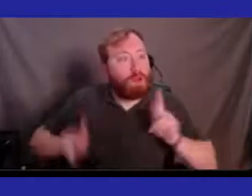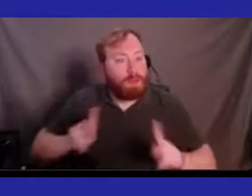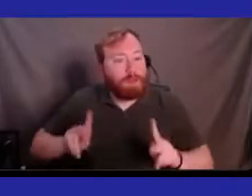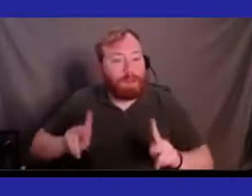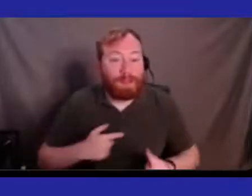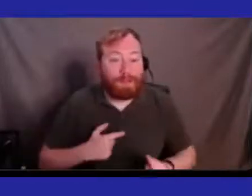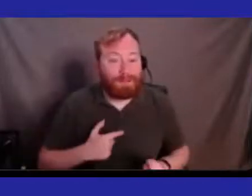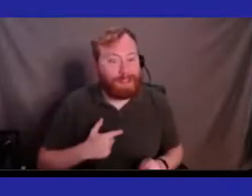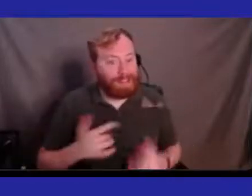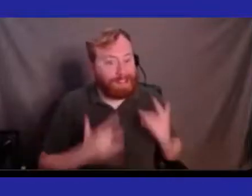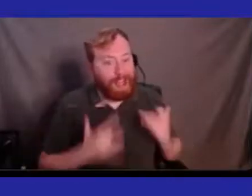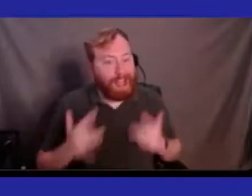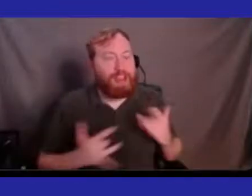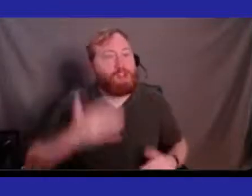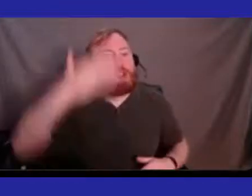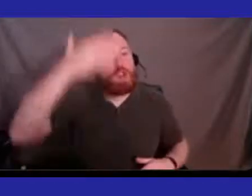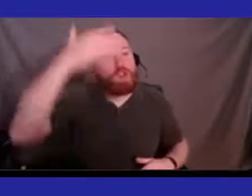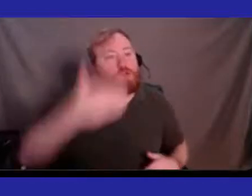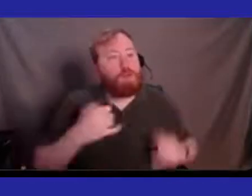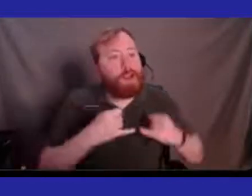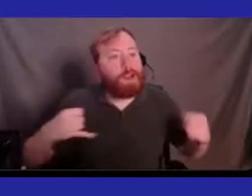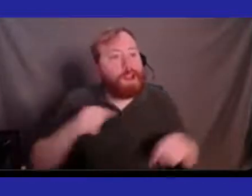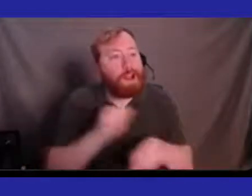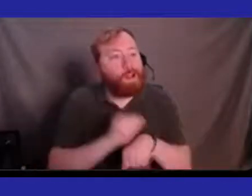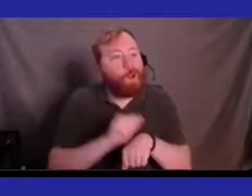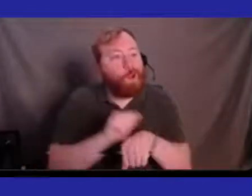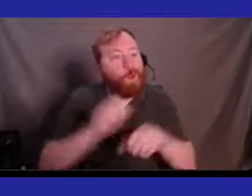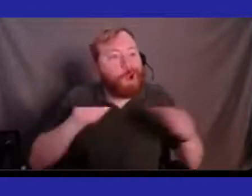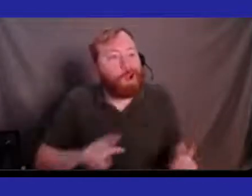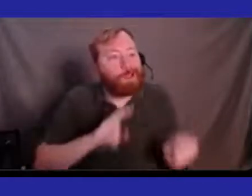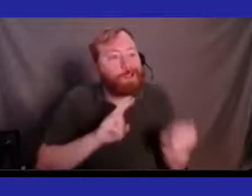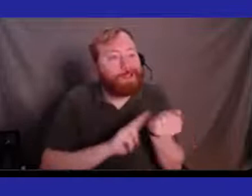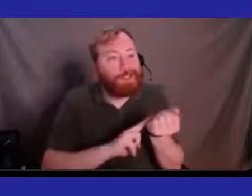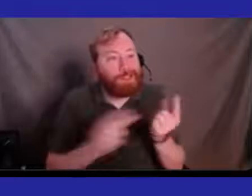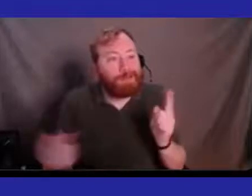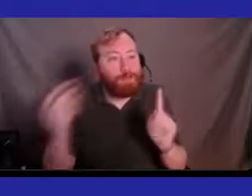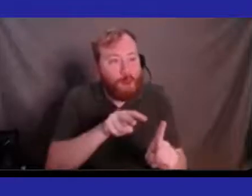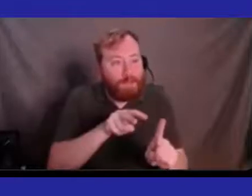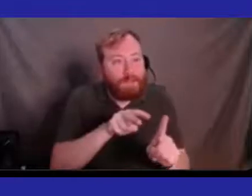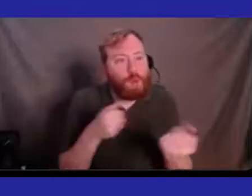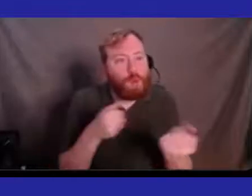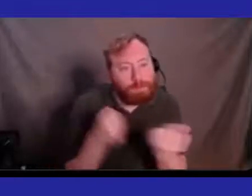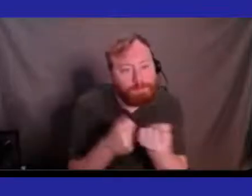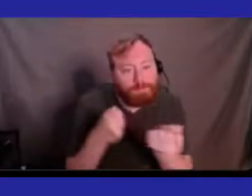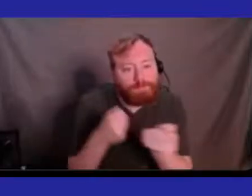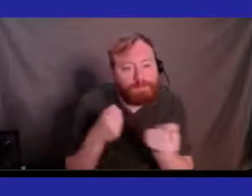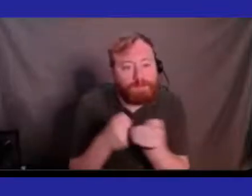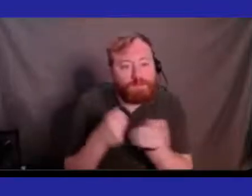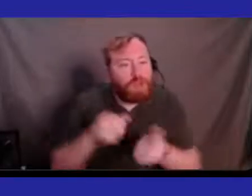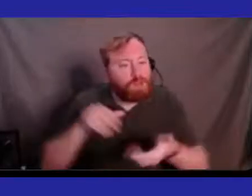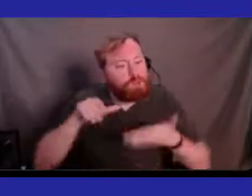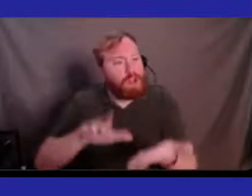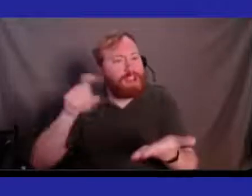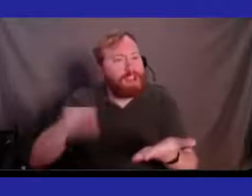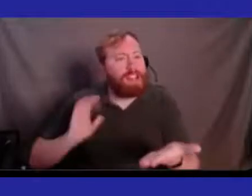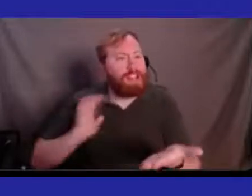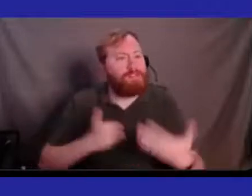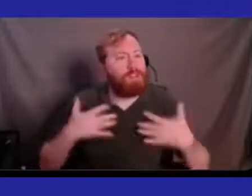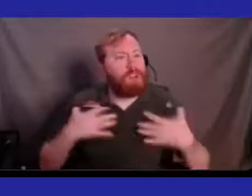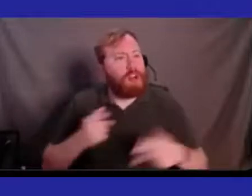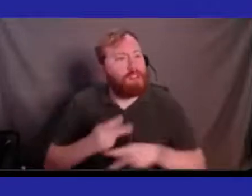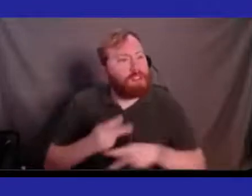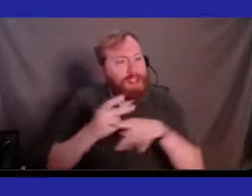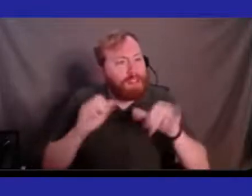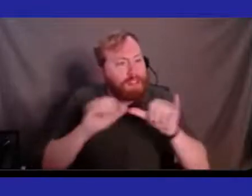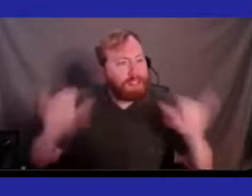point of view and to address the needs of our healthcare delivery system. We've been hit with a